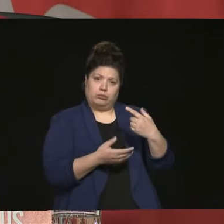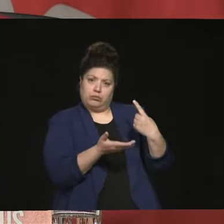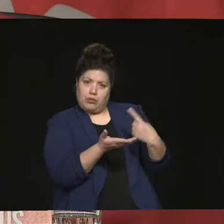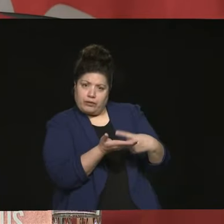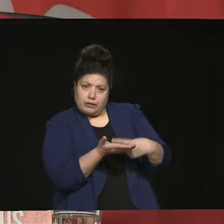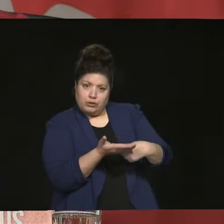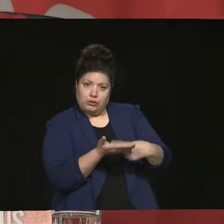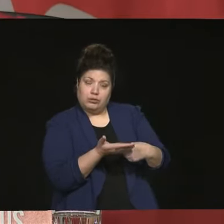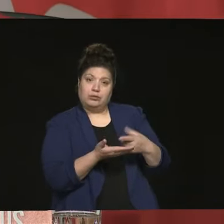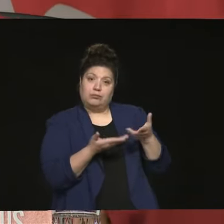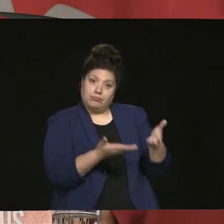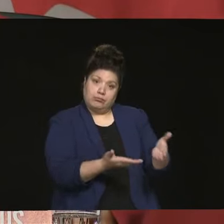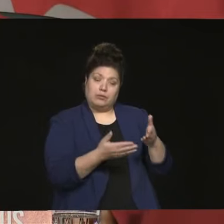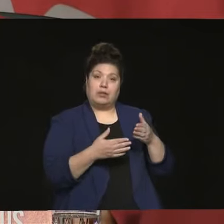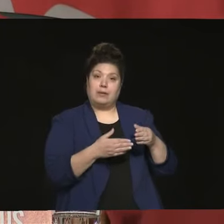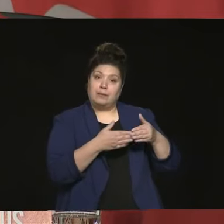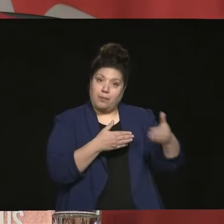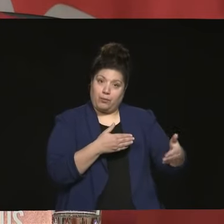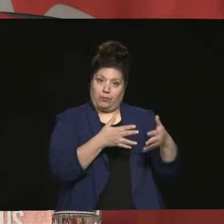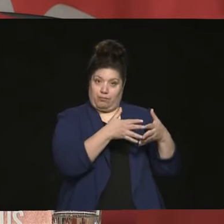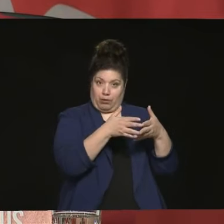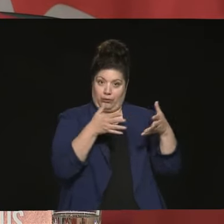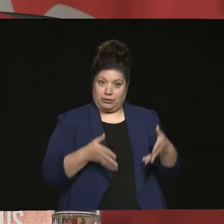neighbors about the border restrictions.